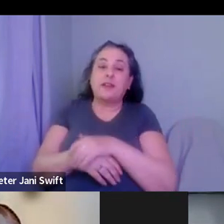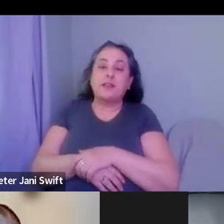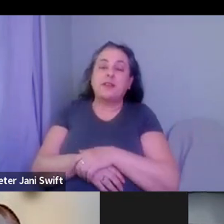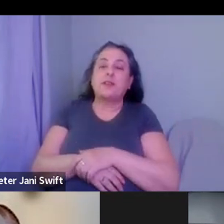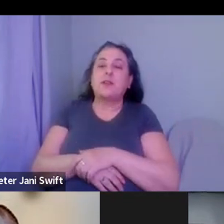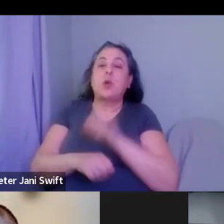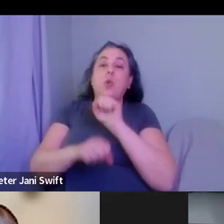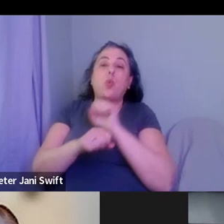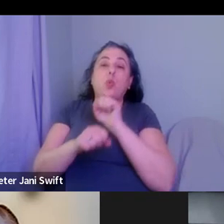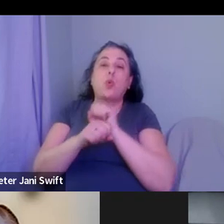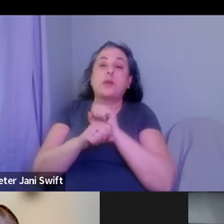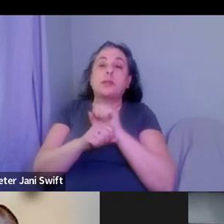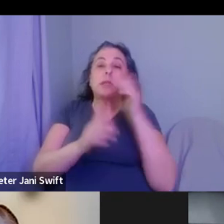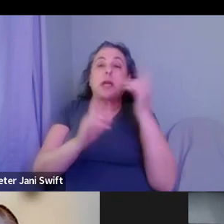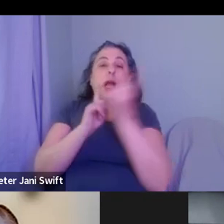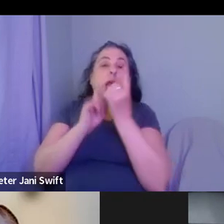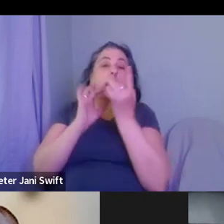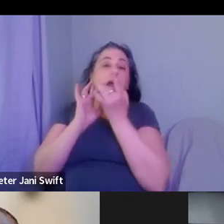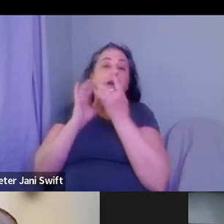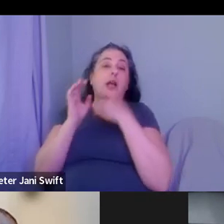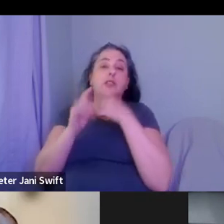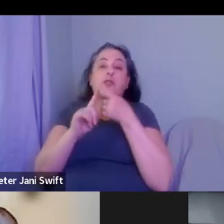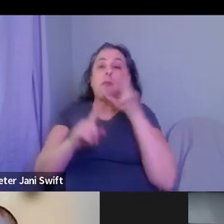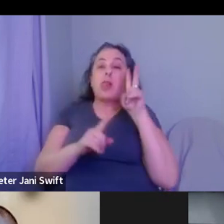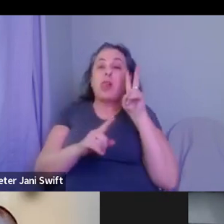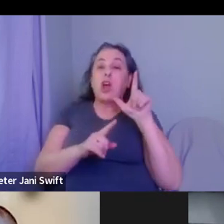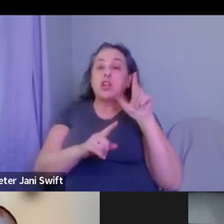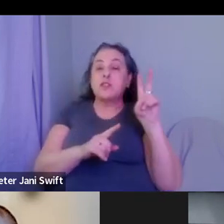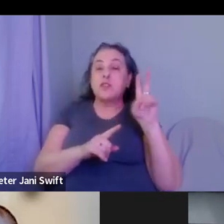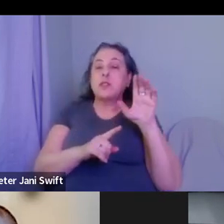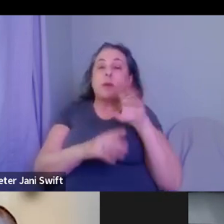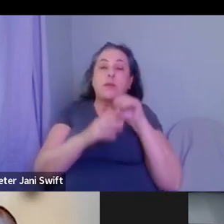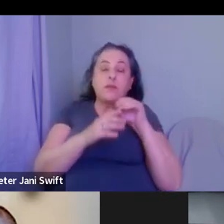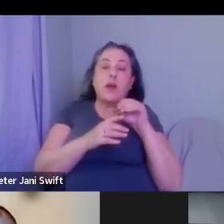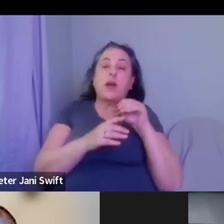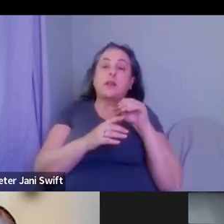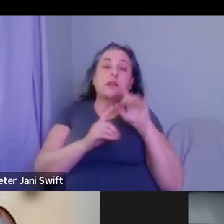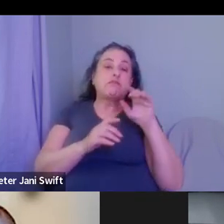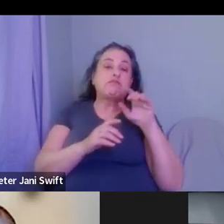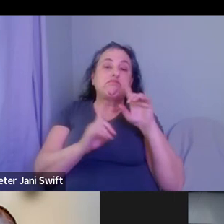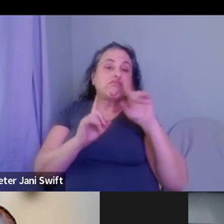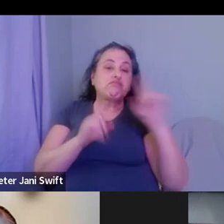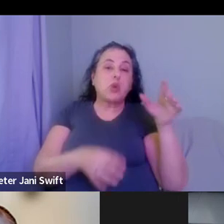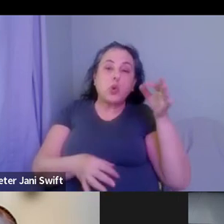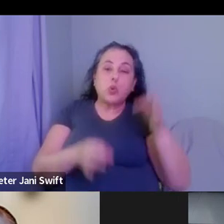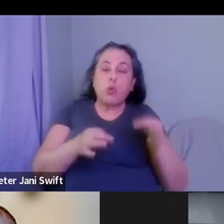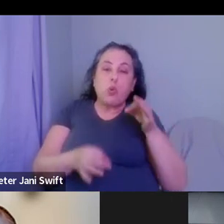you know, workers had reached out to us from Las Vegas because they'd been engaged in litigation against Topgolf for